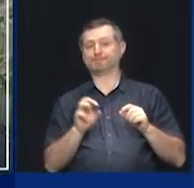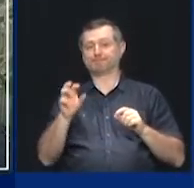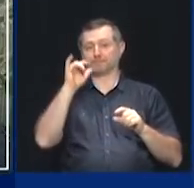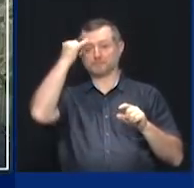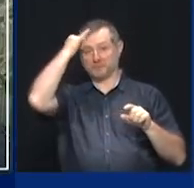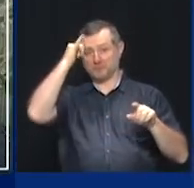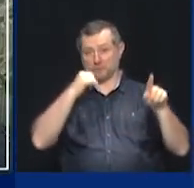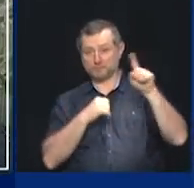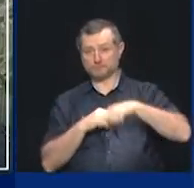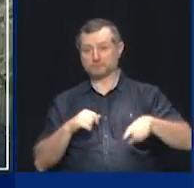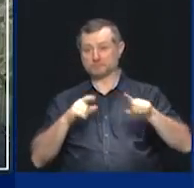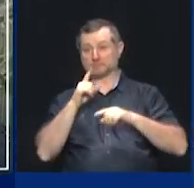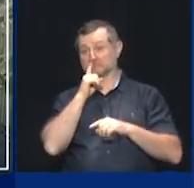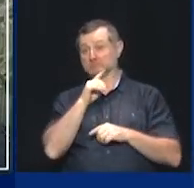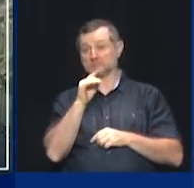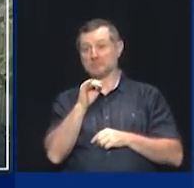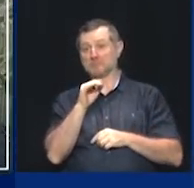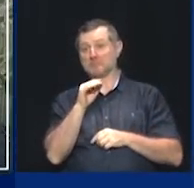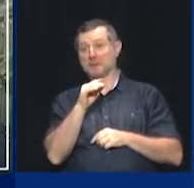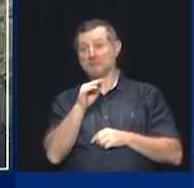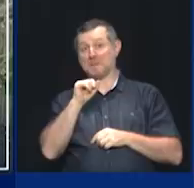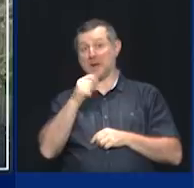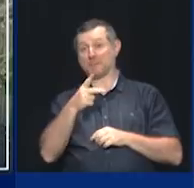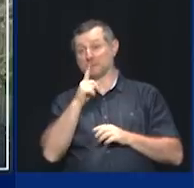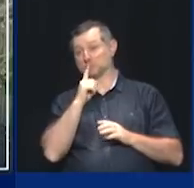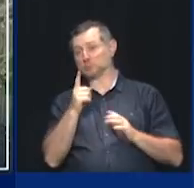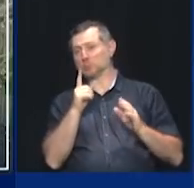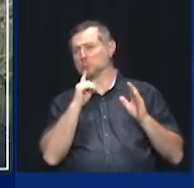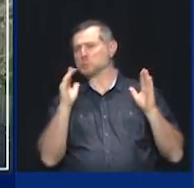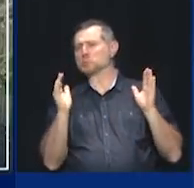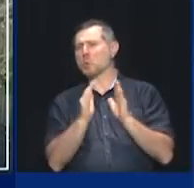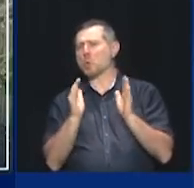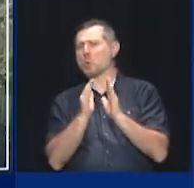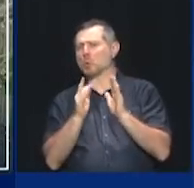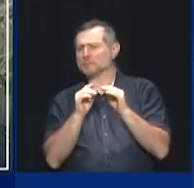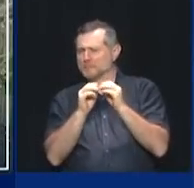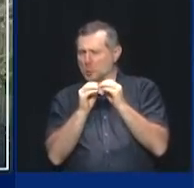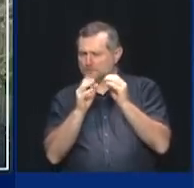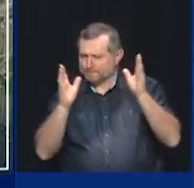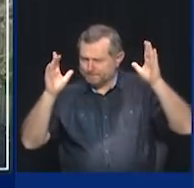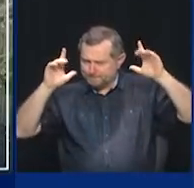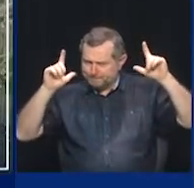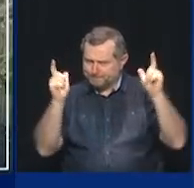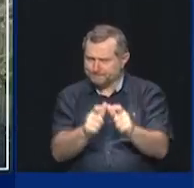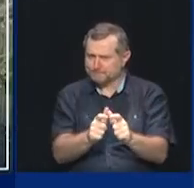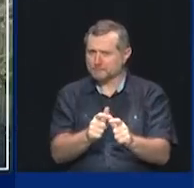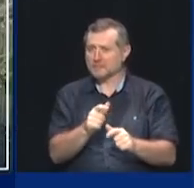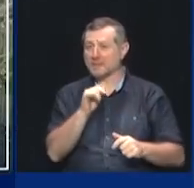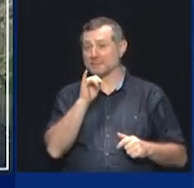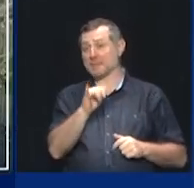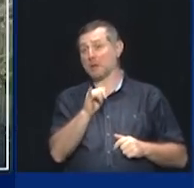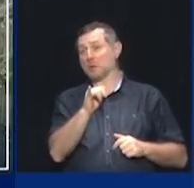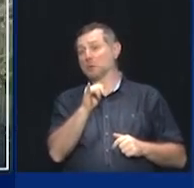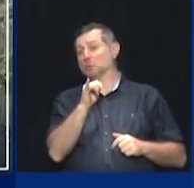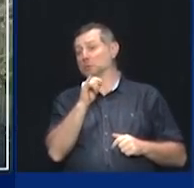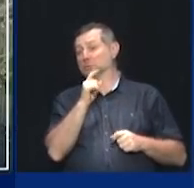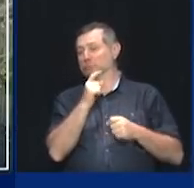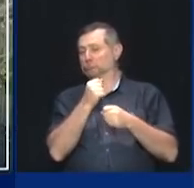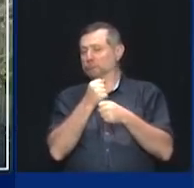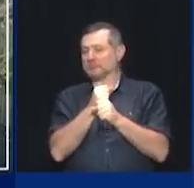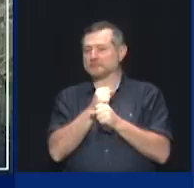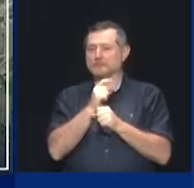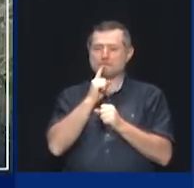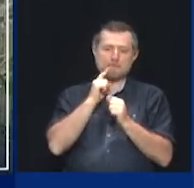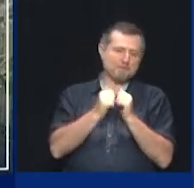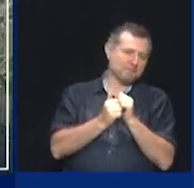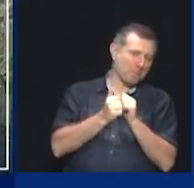incredibly small area that is creating the vast majority